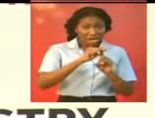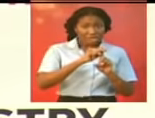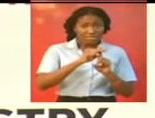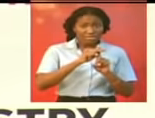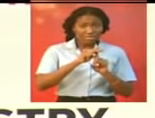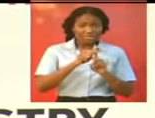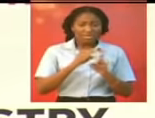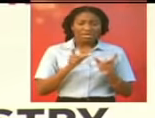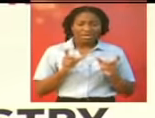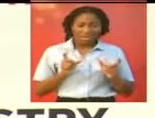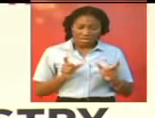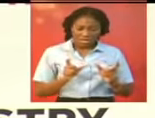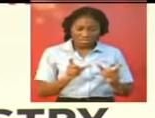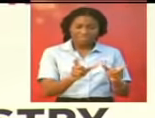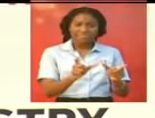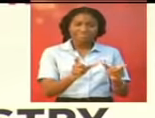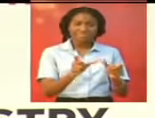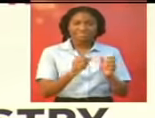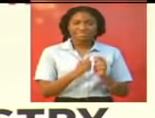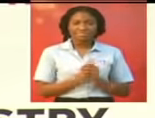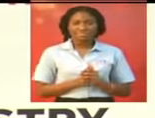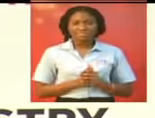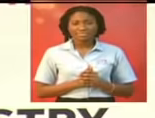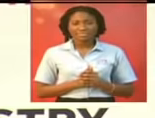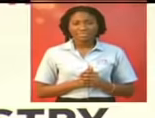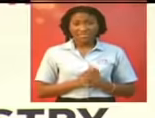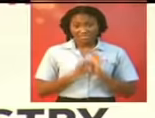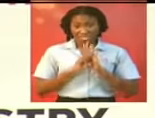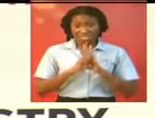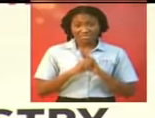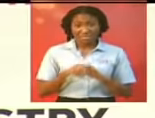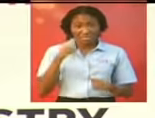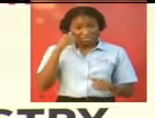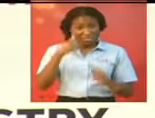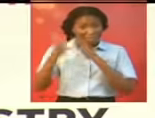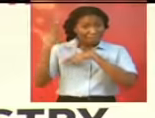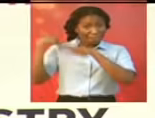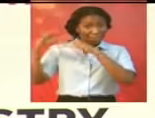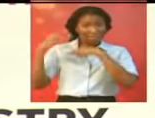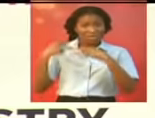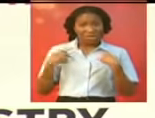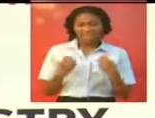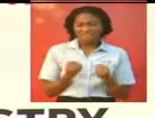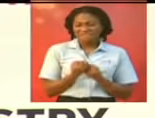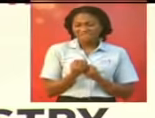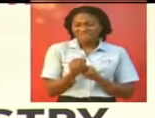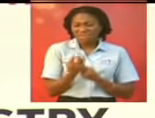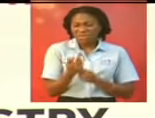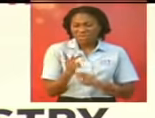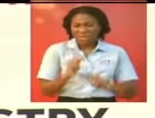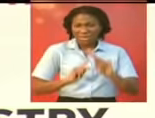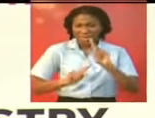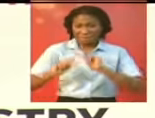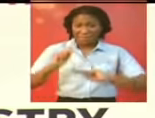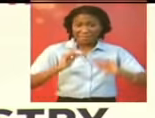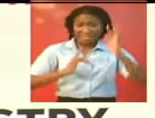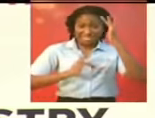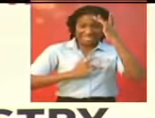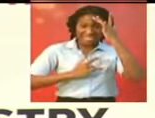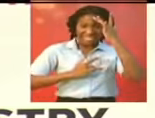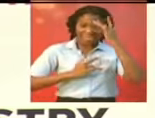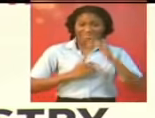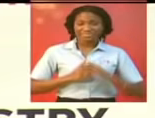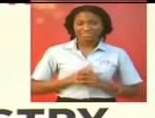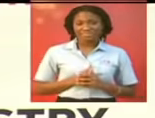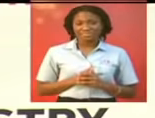of factors. When we were in the first waves, for example, we were in a situation where we had a very small number of cases. We were looking